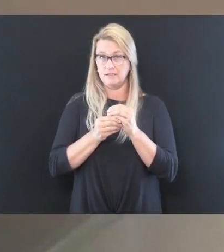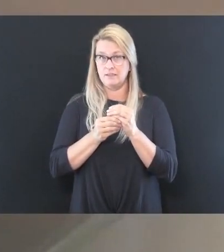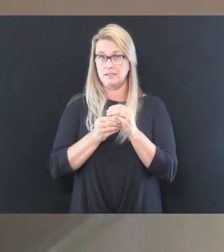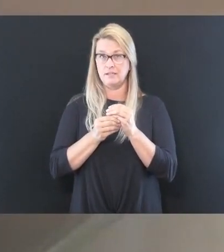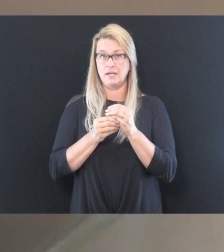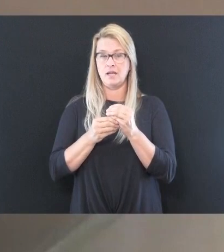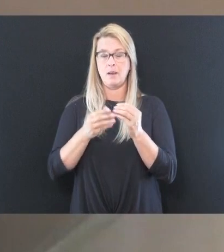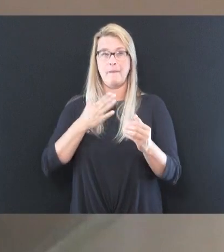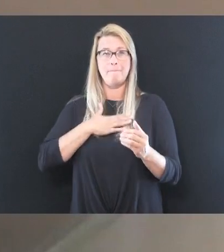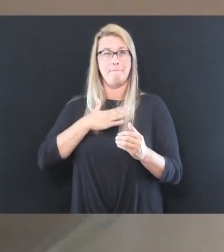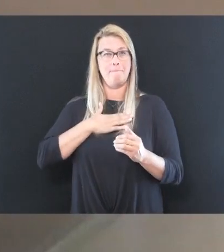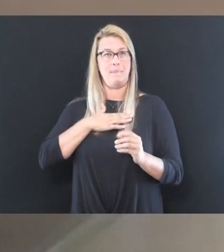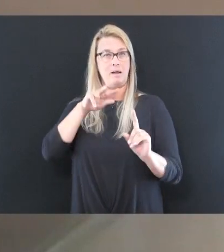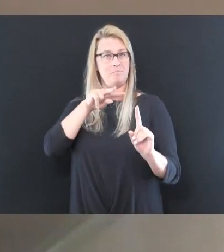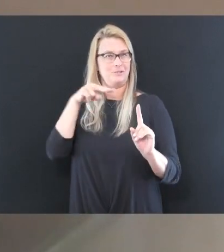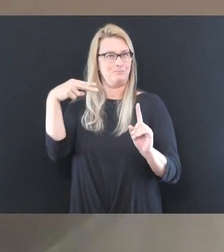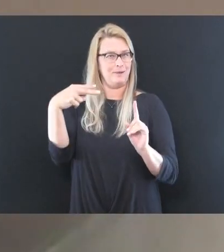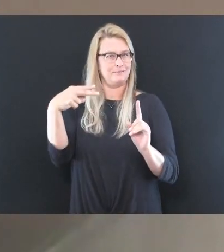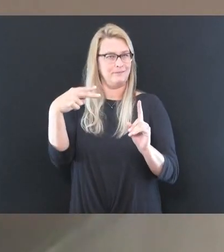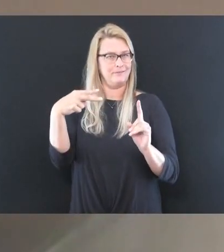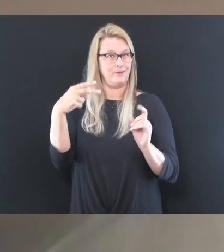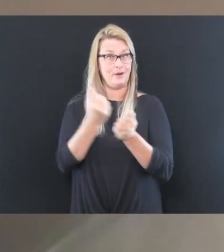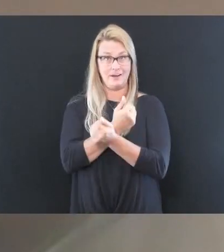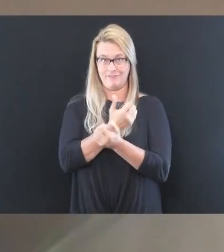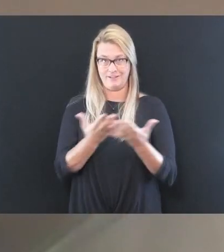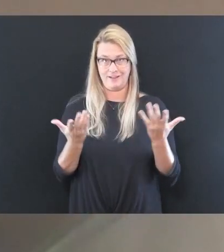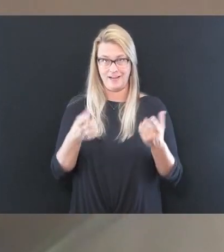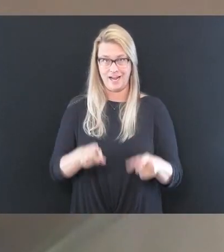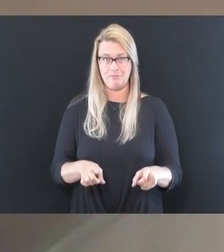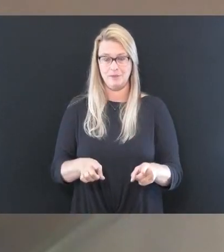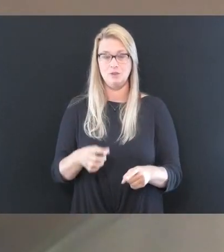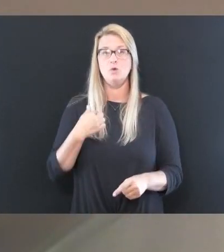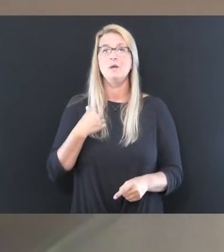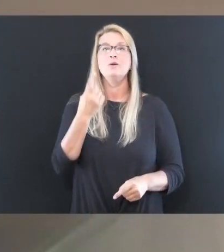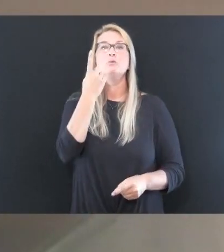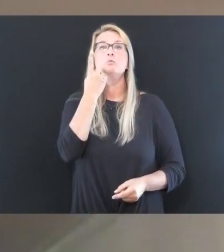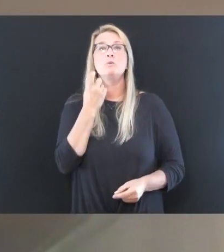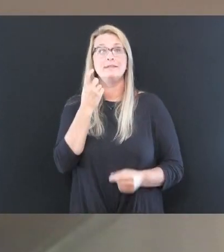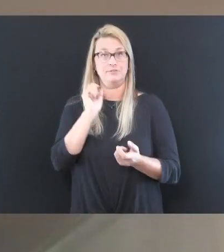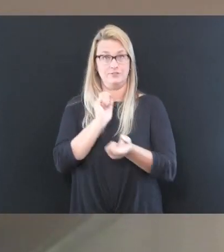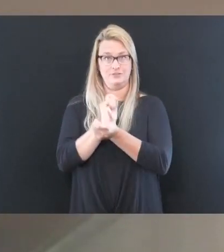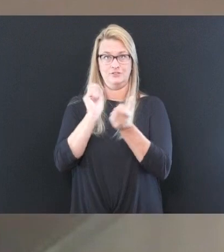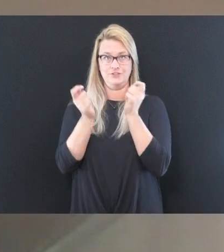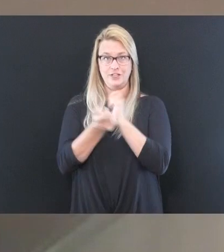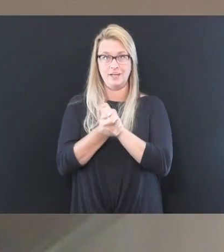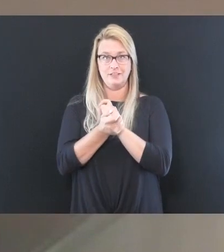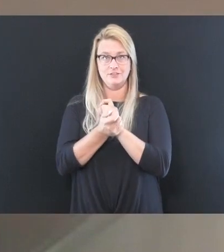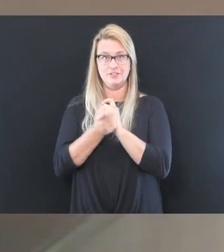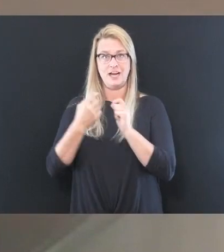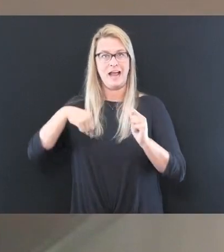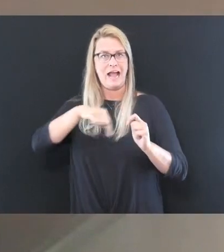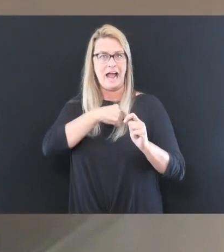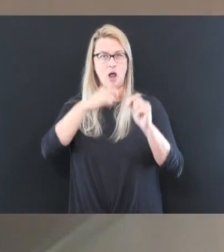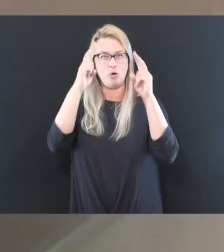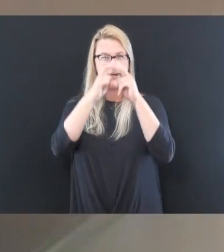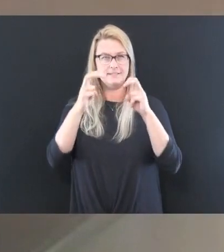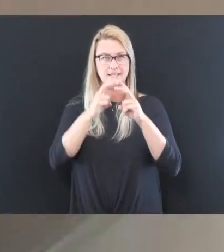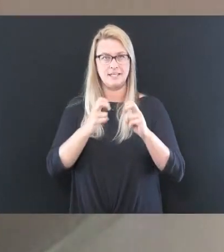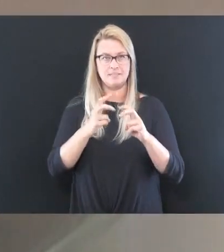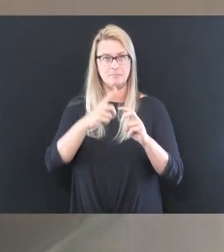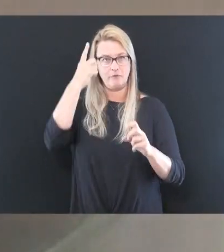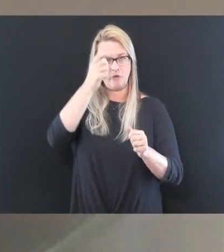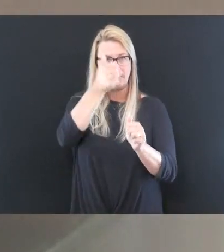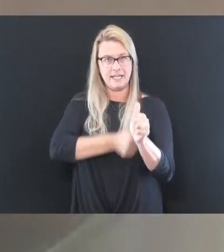own take on things. So we have recently changed the way that we are assessing each county. As